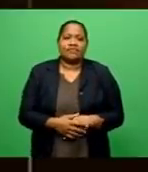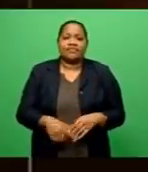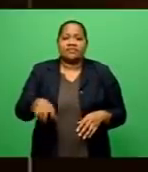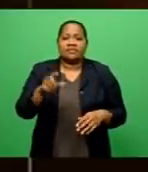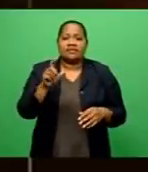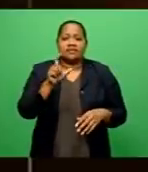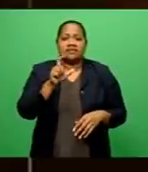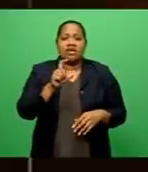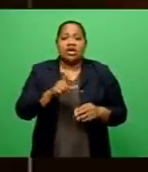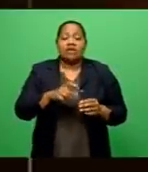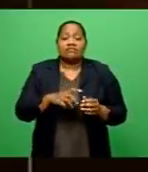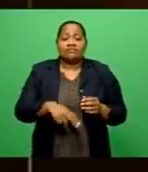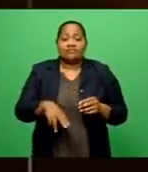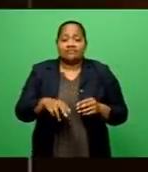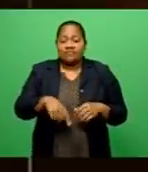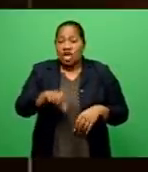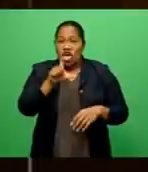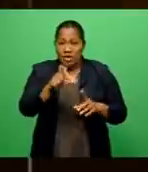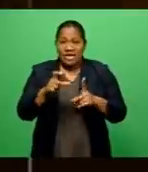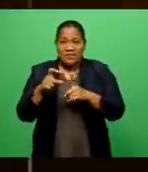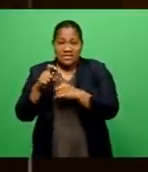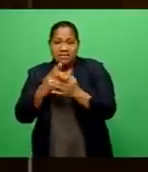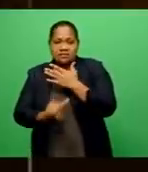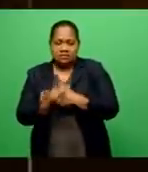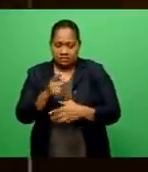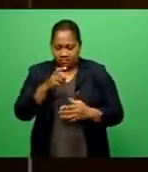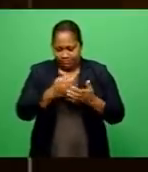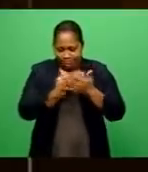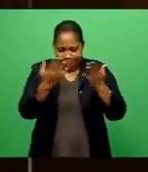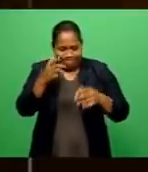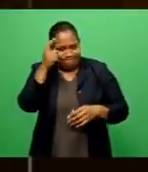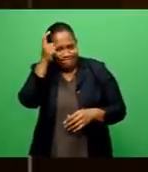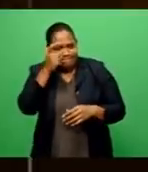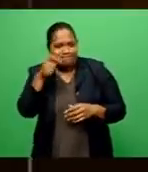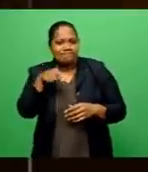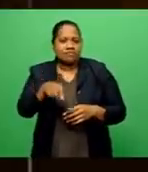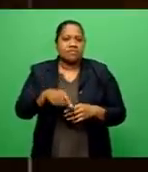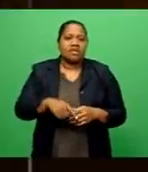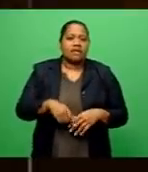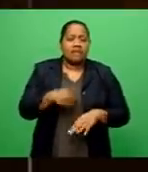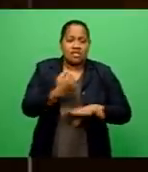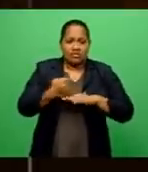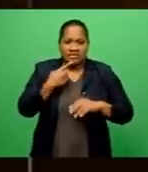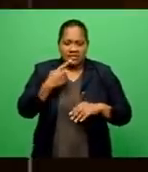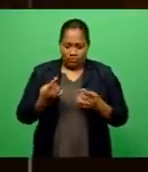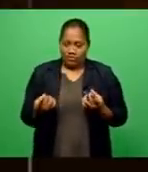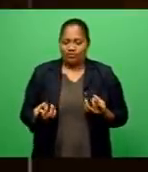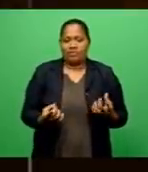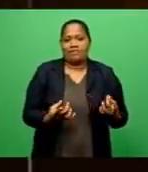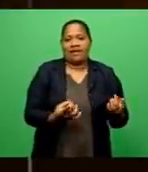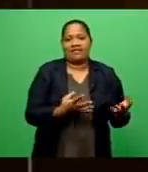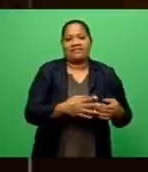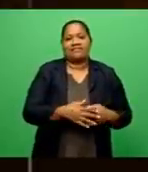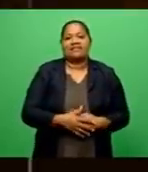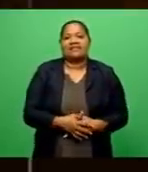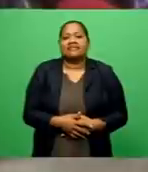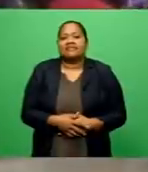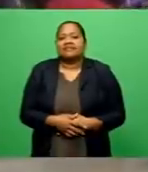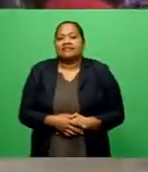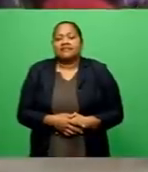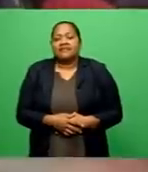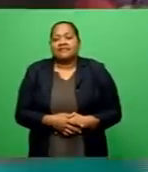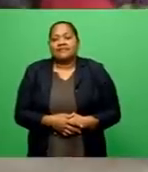Communicable diseases are a major concern following natural disasters. However, authorities say they are prepared. Jeshulal reports.